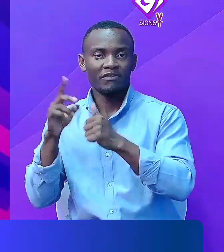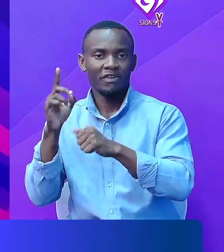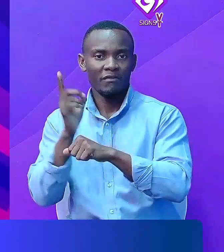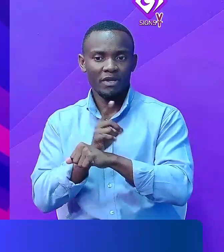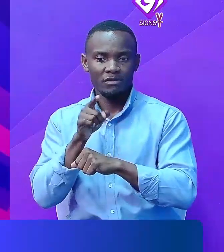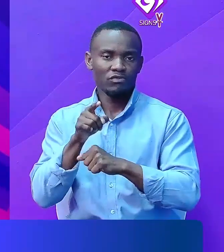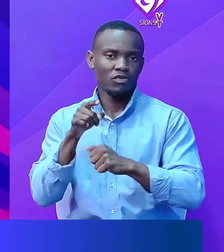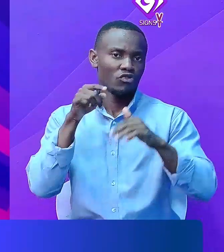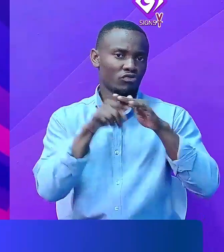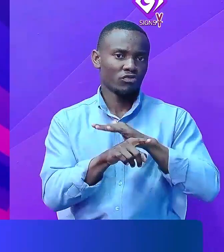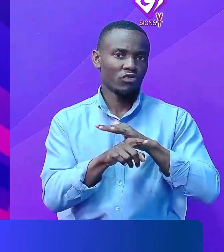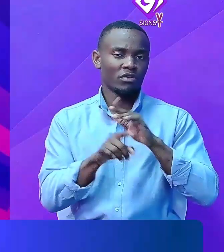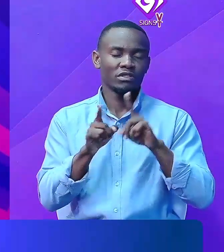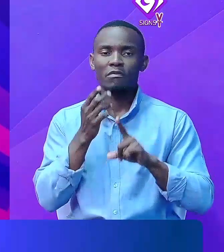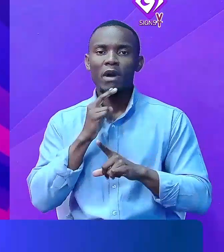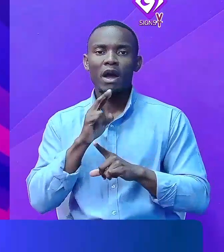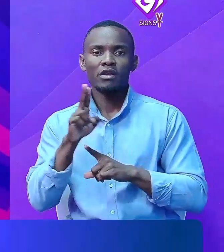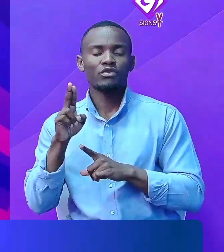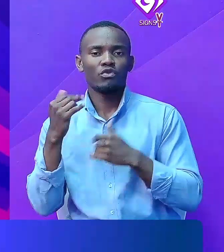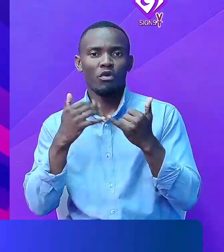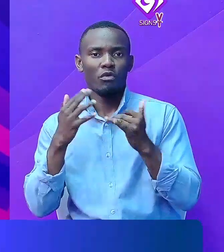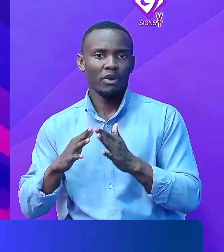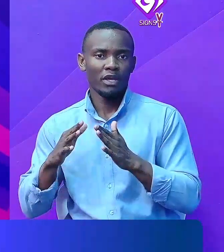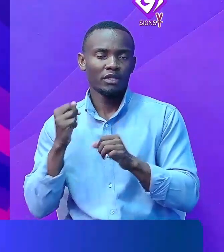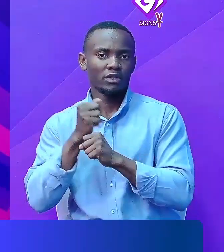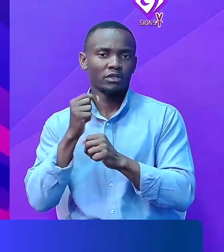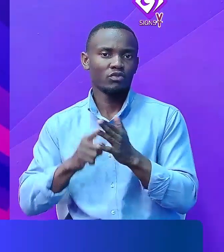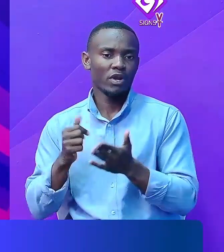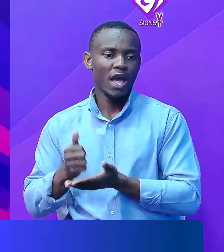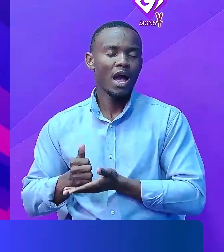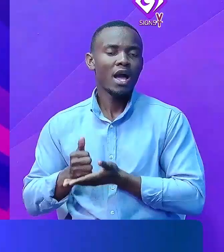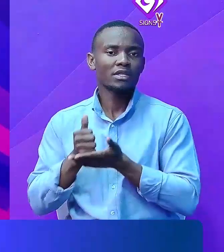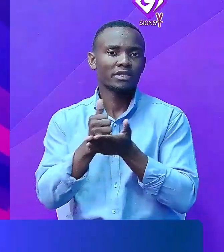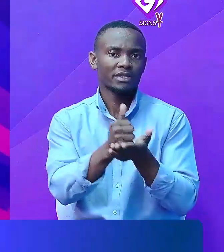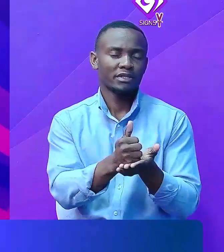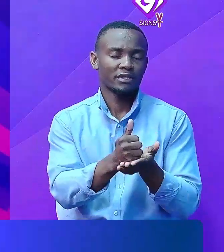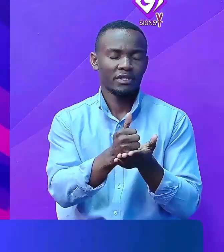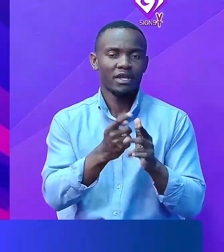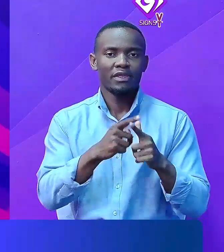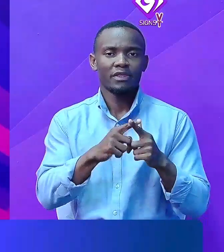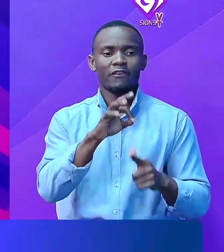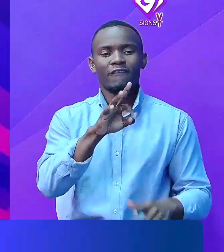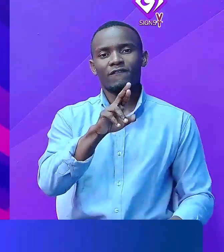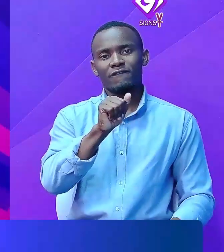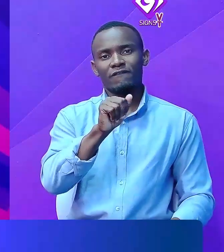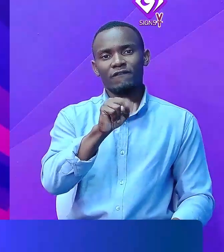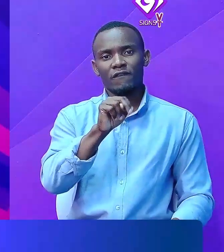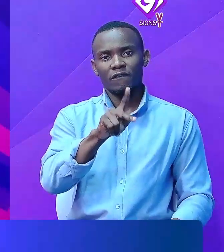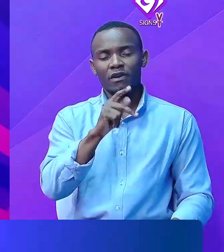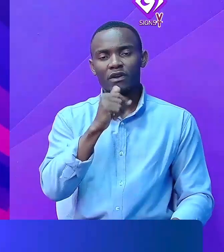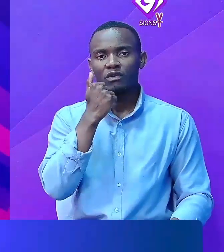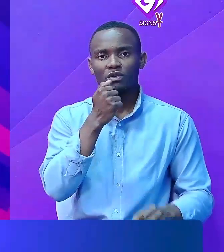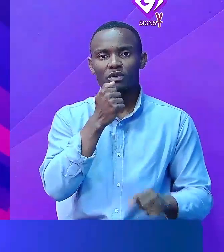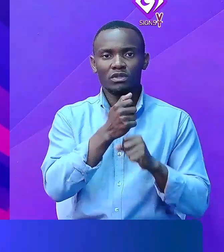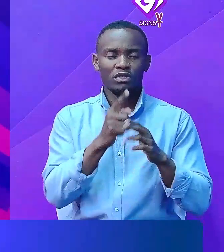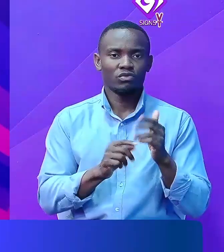a run down the left flank and delivered a low pass into the box for Frank Kesey, who calmly slotted the